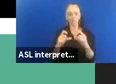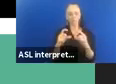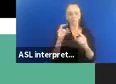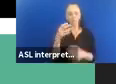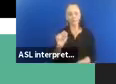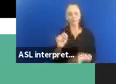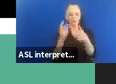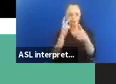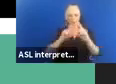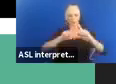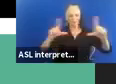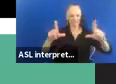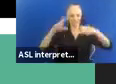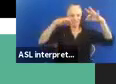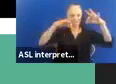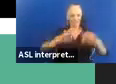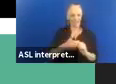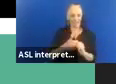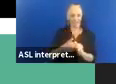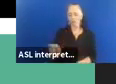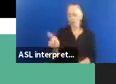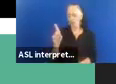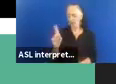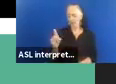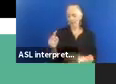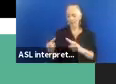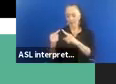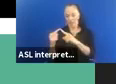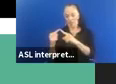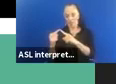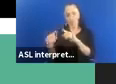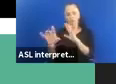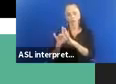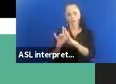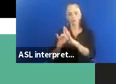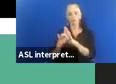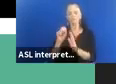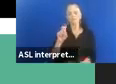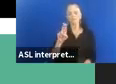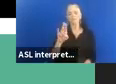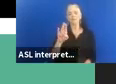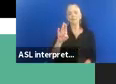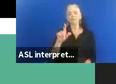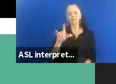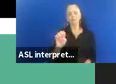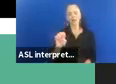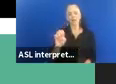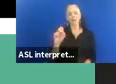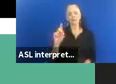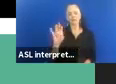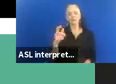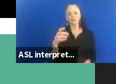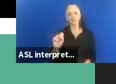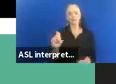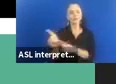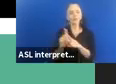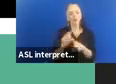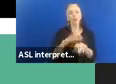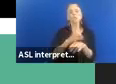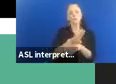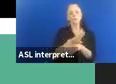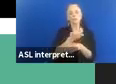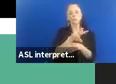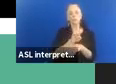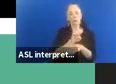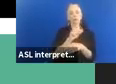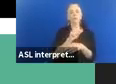the arrow next to the CC icon and choose subtitle settings. If you're watching in Facebook Live, you can also turn the captions on and off in the controls